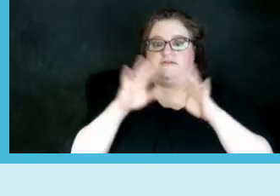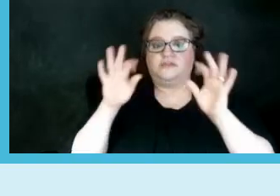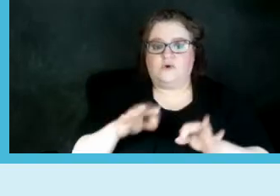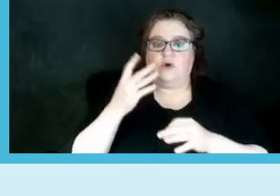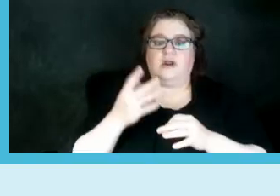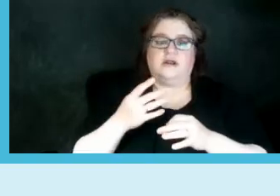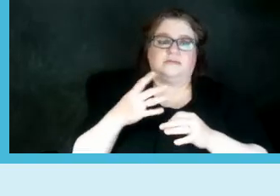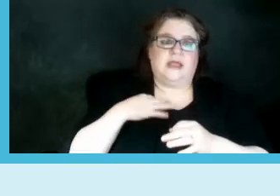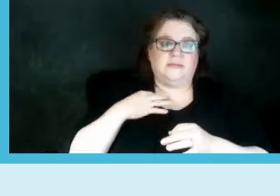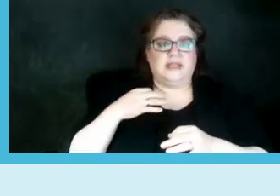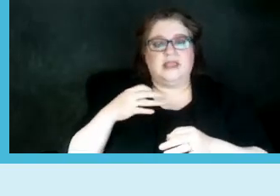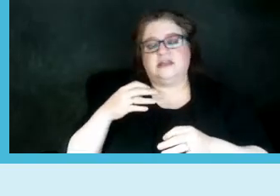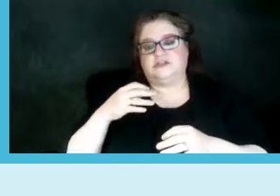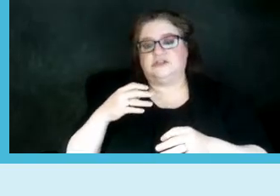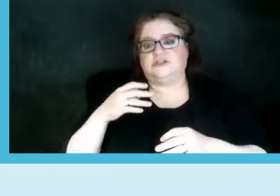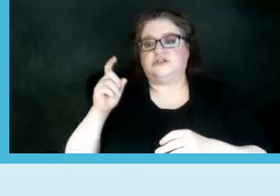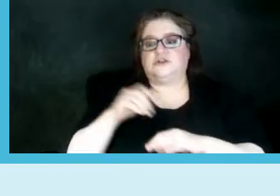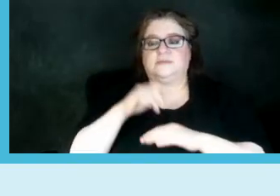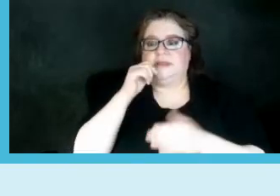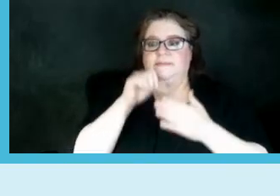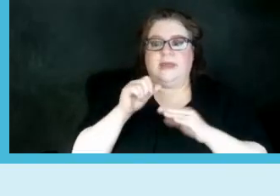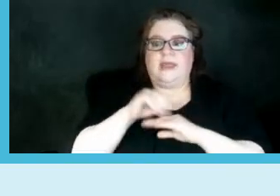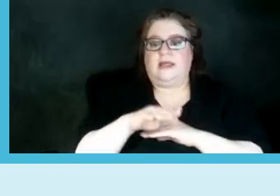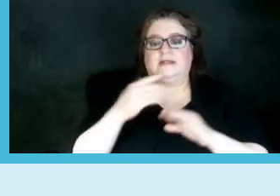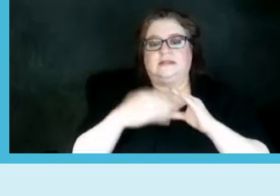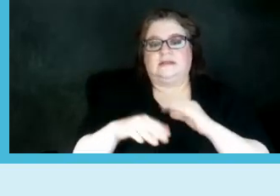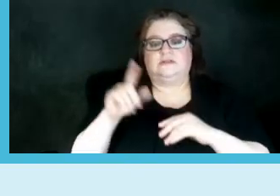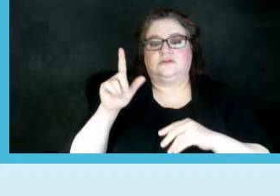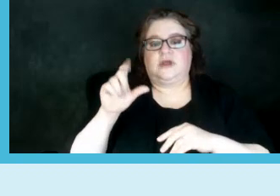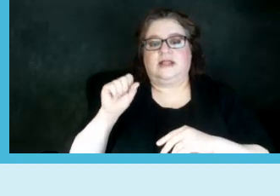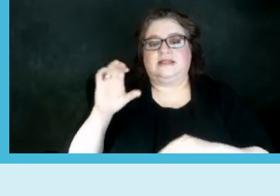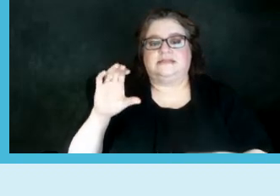application, IRS, and vendor forms should be emailed to